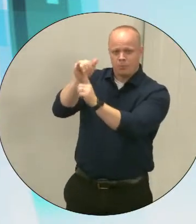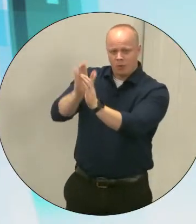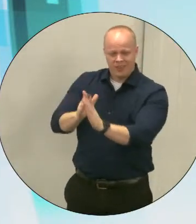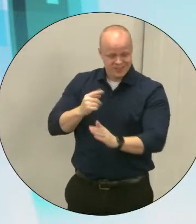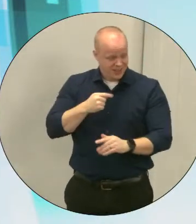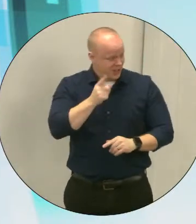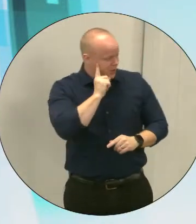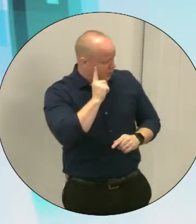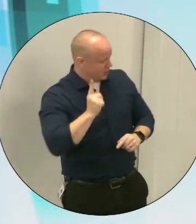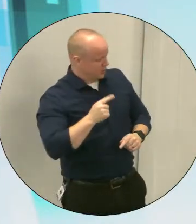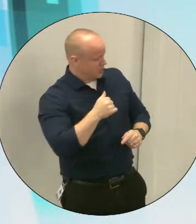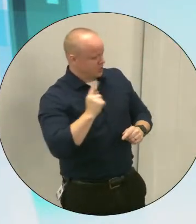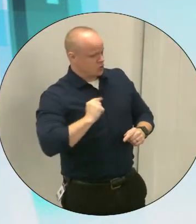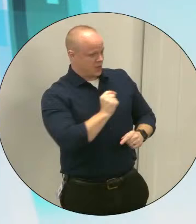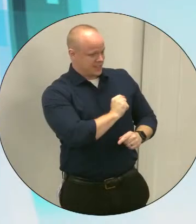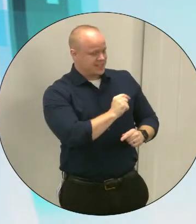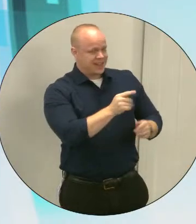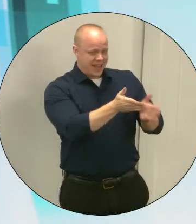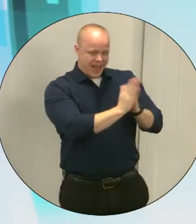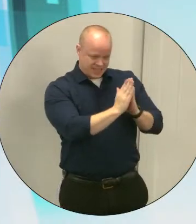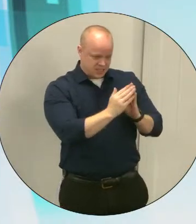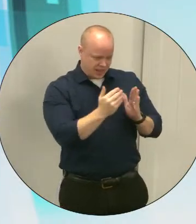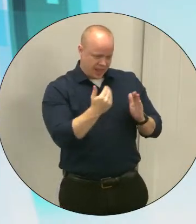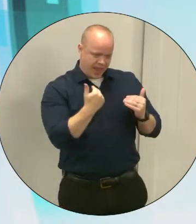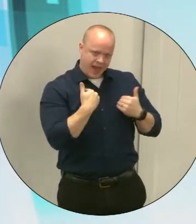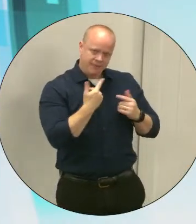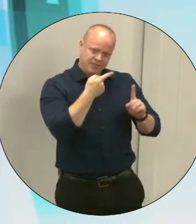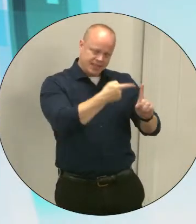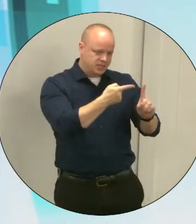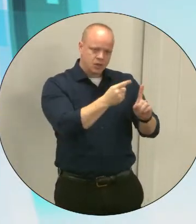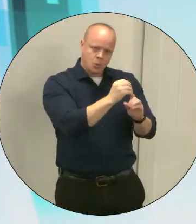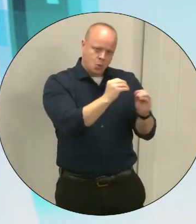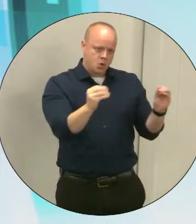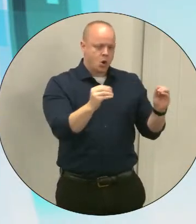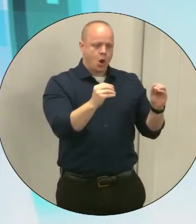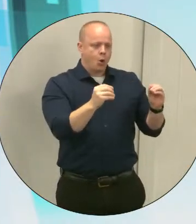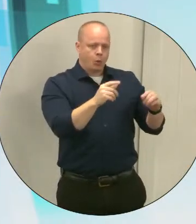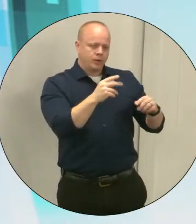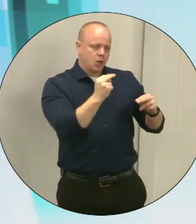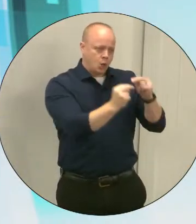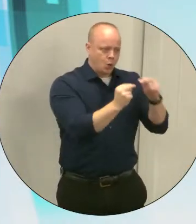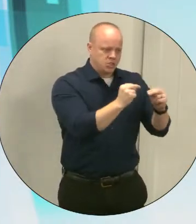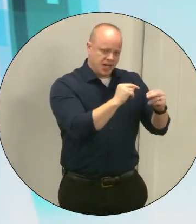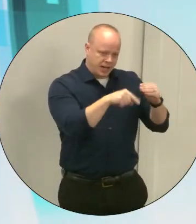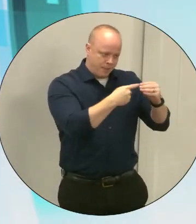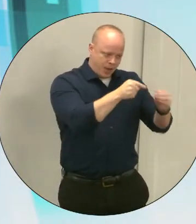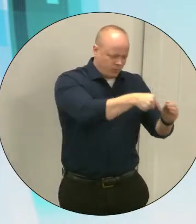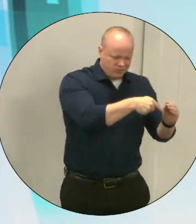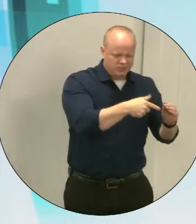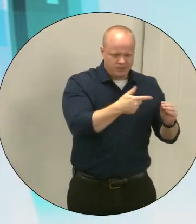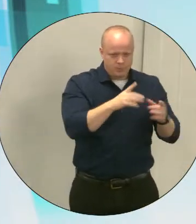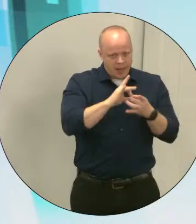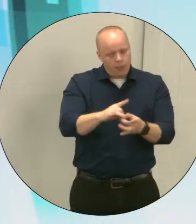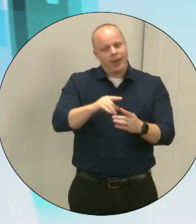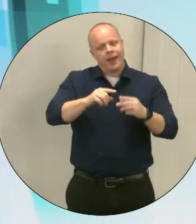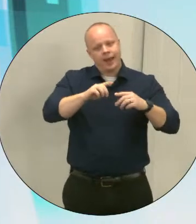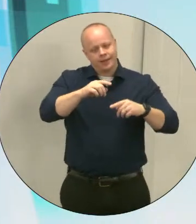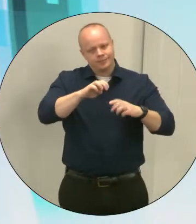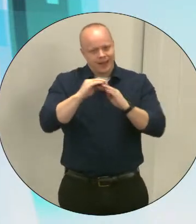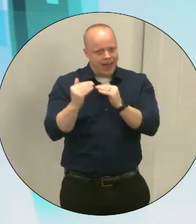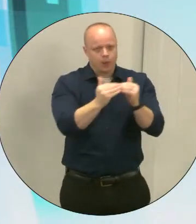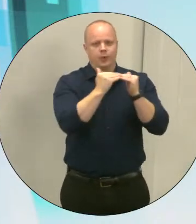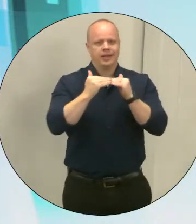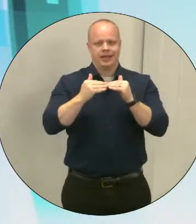is there a non-negotiable when we're talking about diversity and equity and inclusion? Yeah, there's an absolute non-negotiable. We're not going to